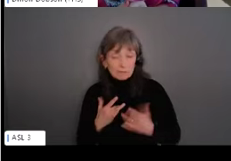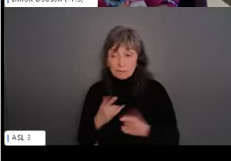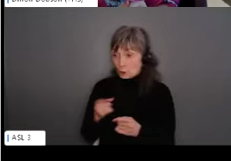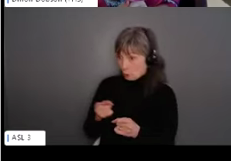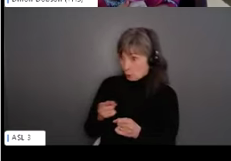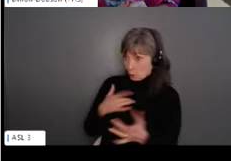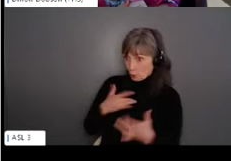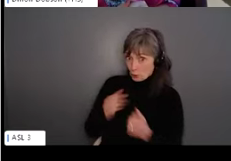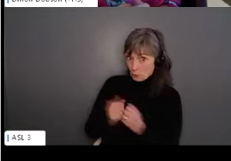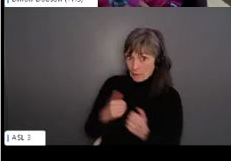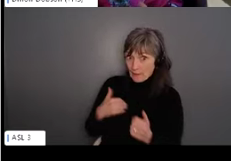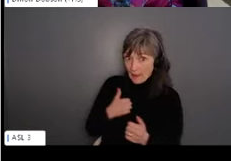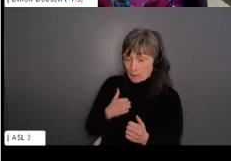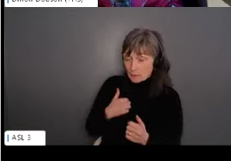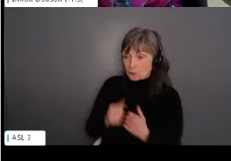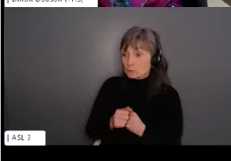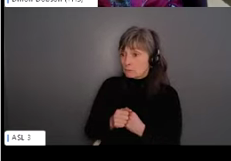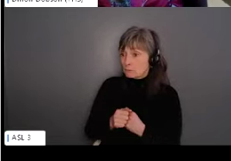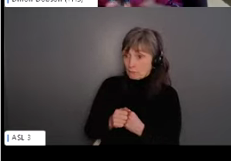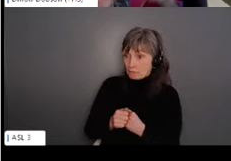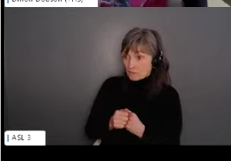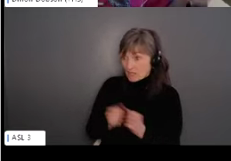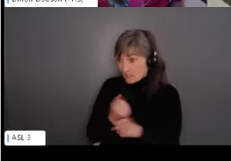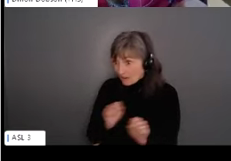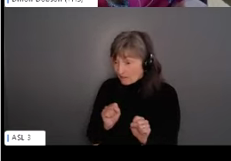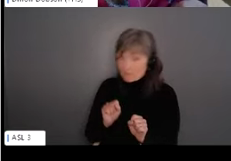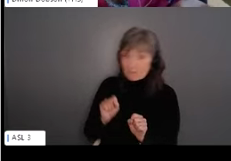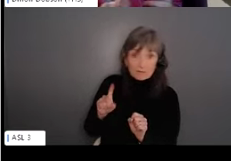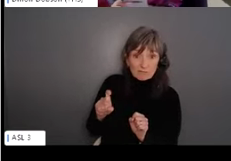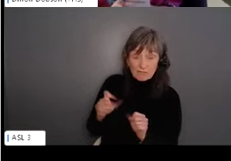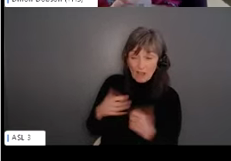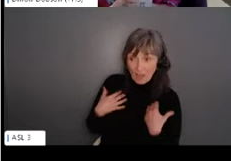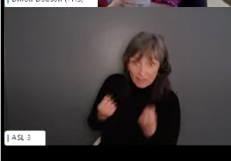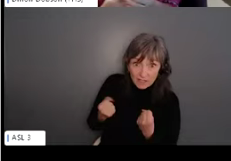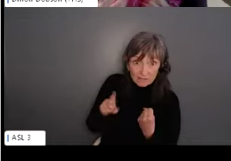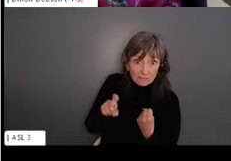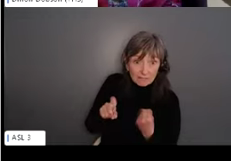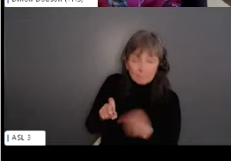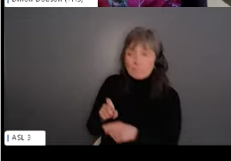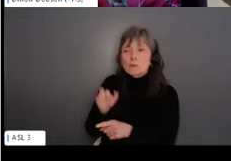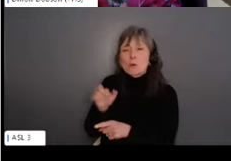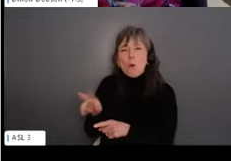animal? You may also want to ask something like, what is somebody else in your family? What's